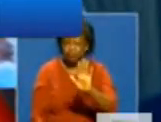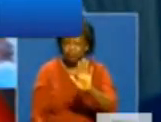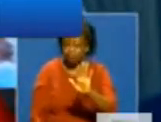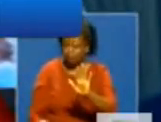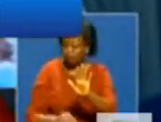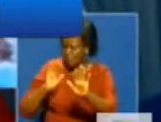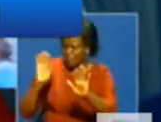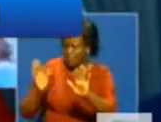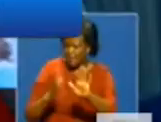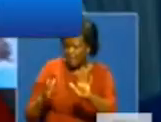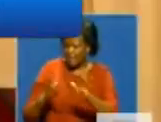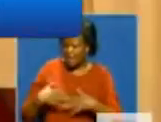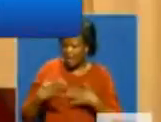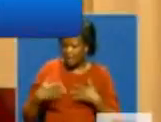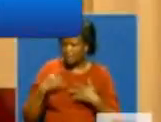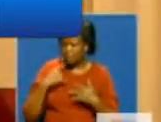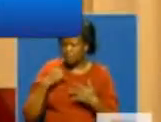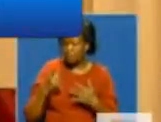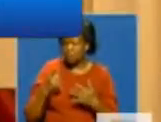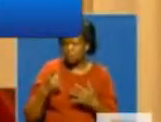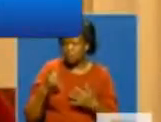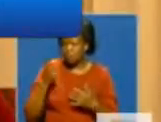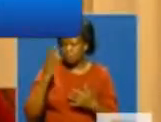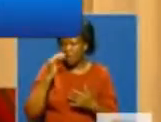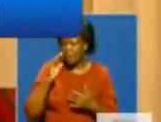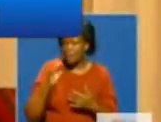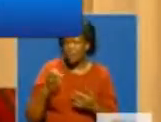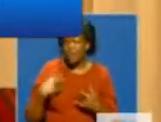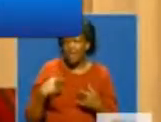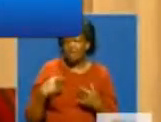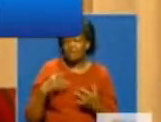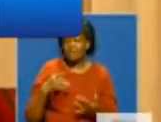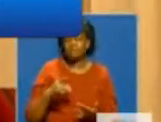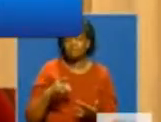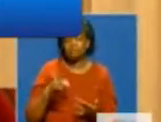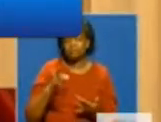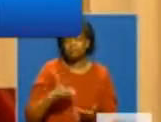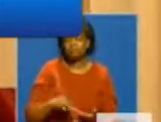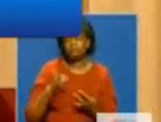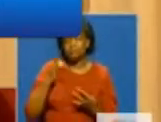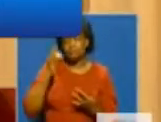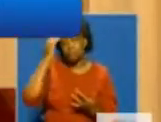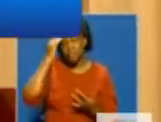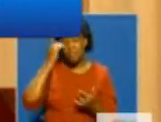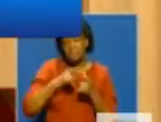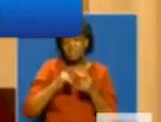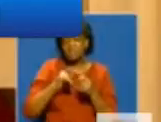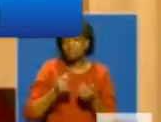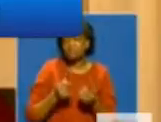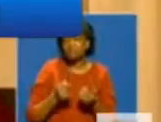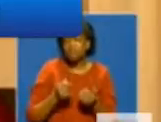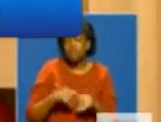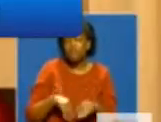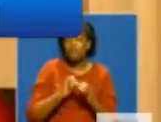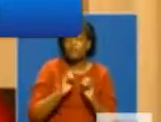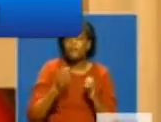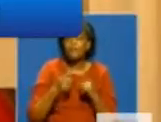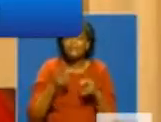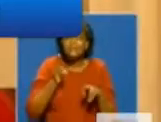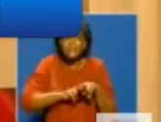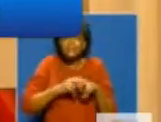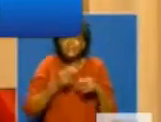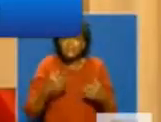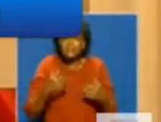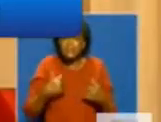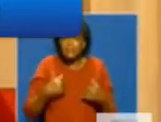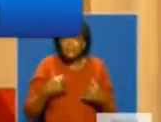been quite happy to be told by IEBC, Yes. we have unique identifiers and they don't follow it further. But for me sitting here,